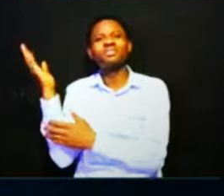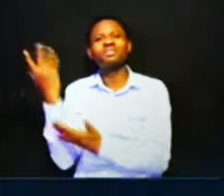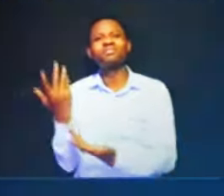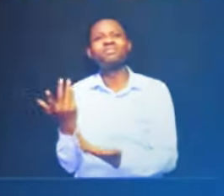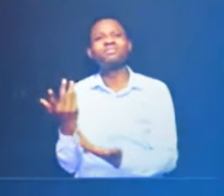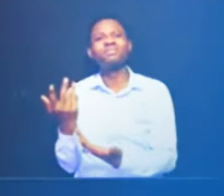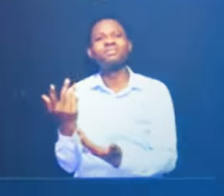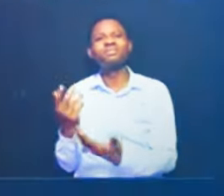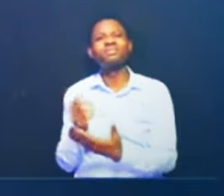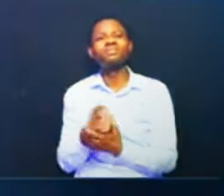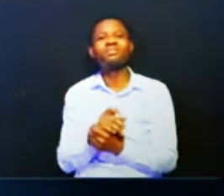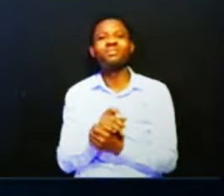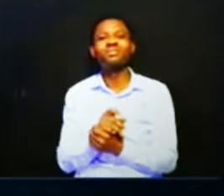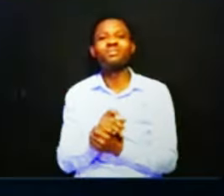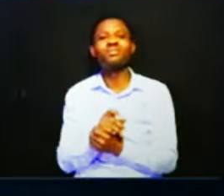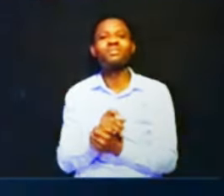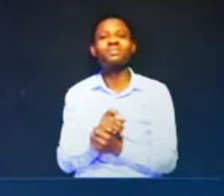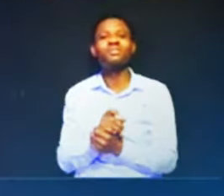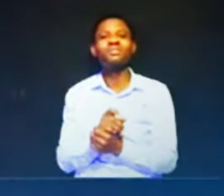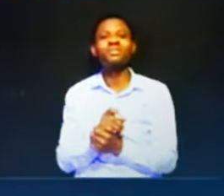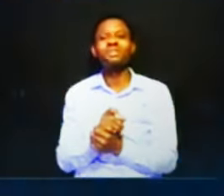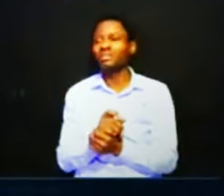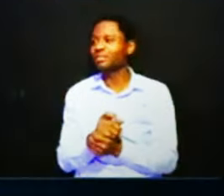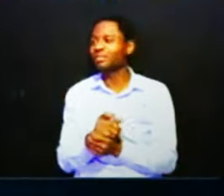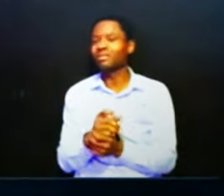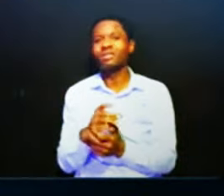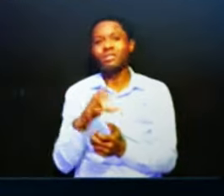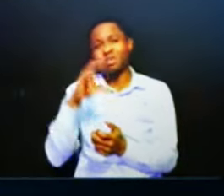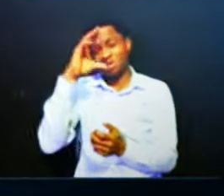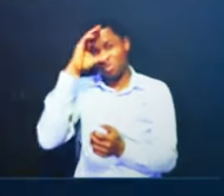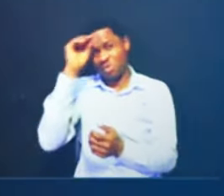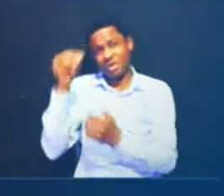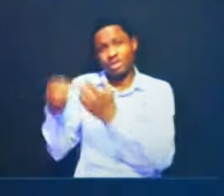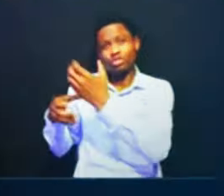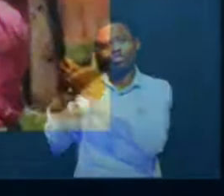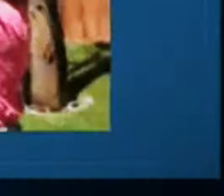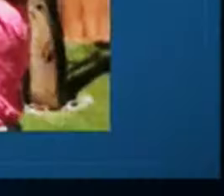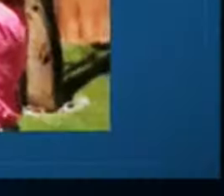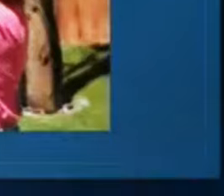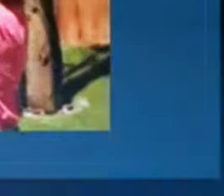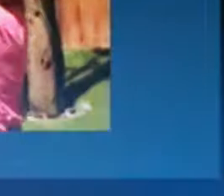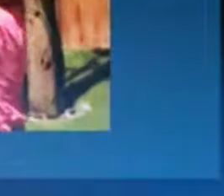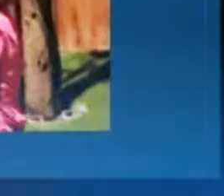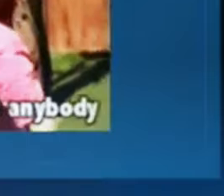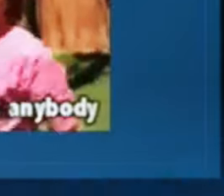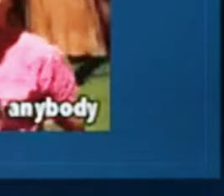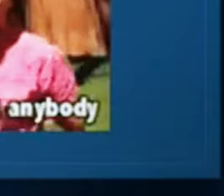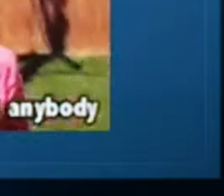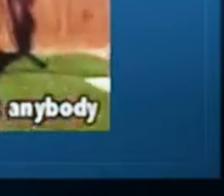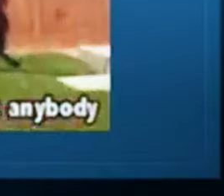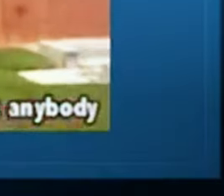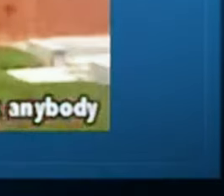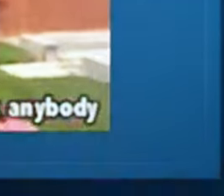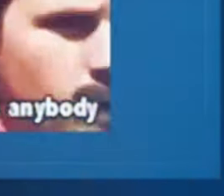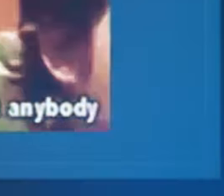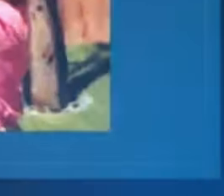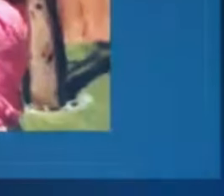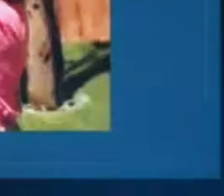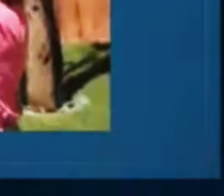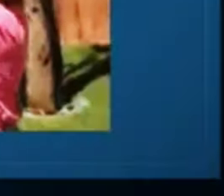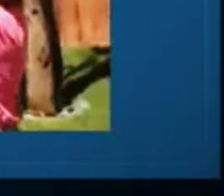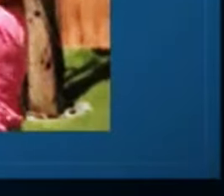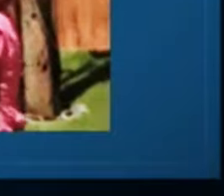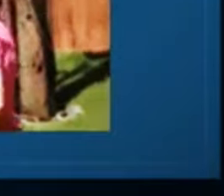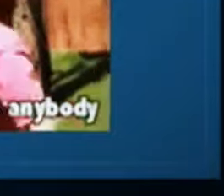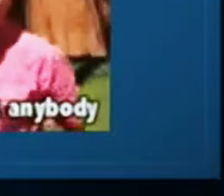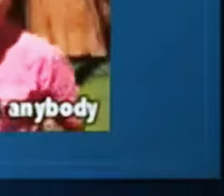hwe. There is a boy trusting the father. We aya bofra oji neja edi. But just as he threw himself, the father